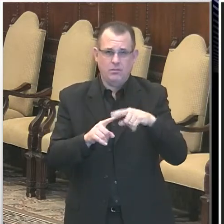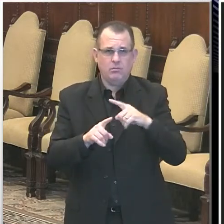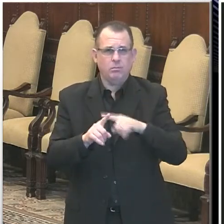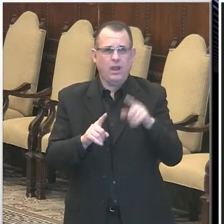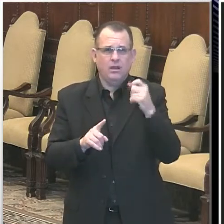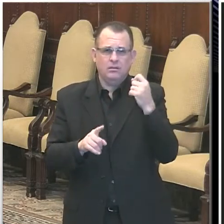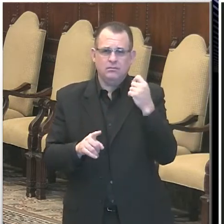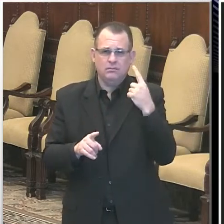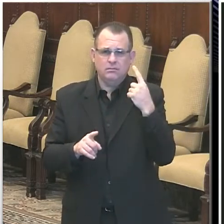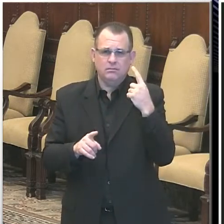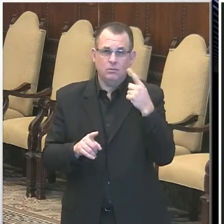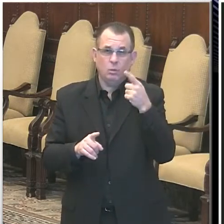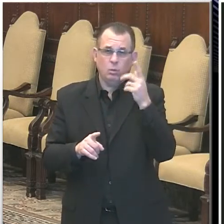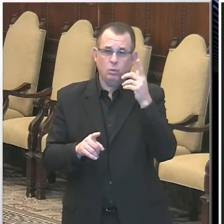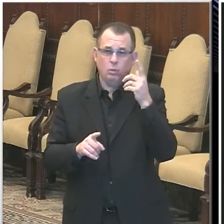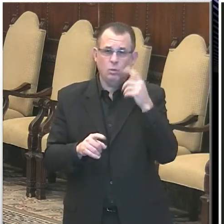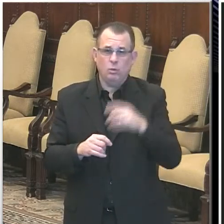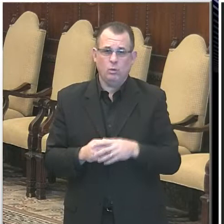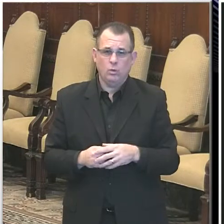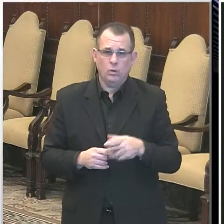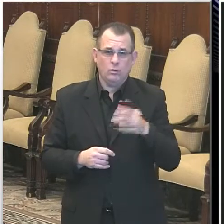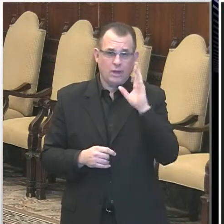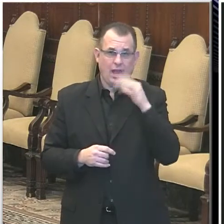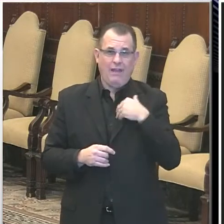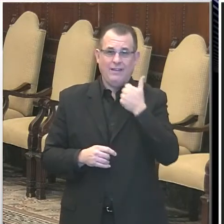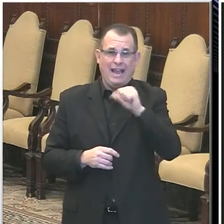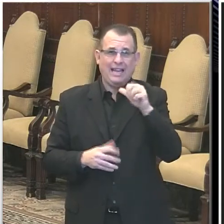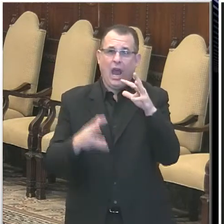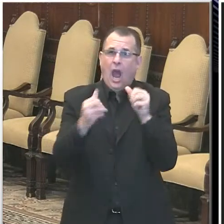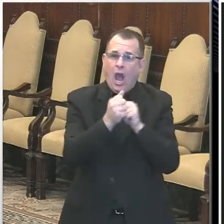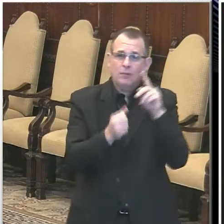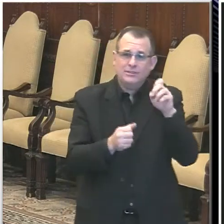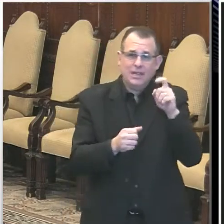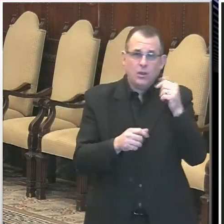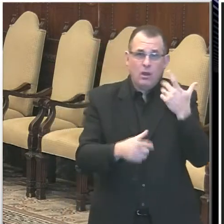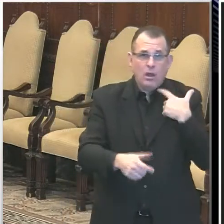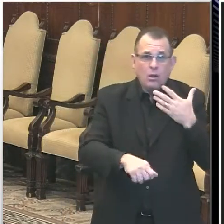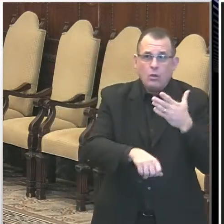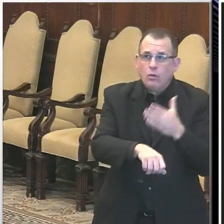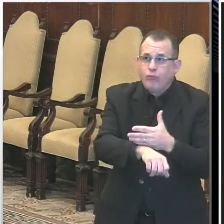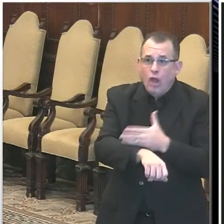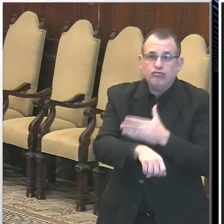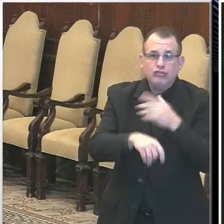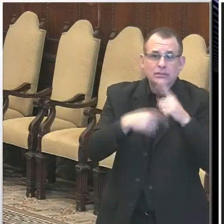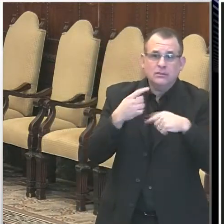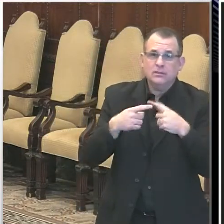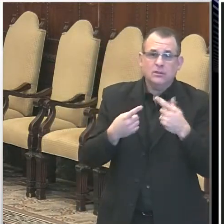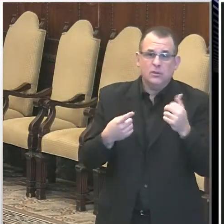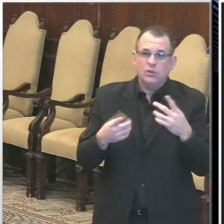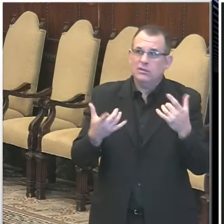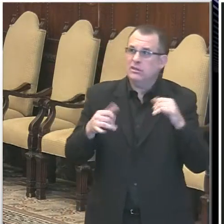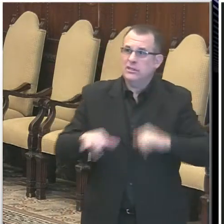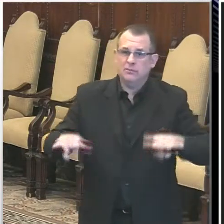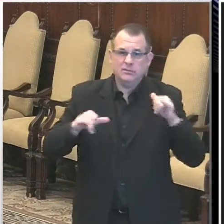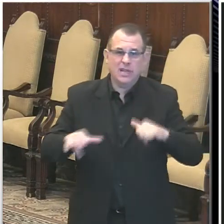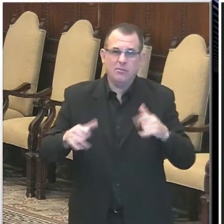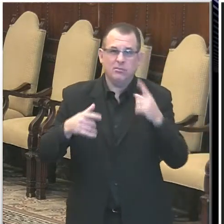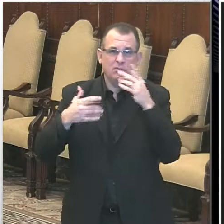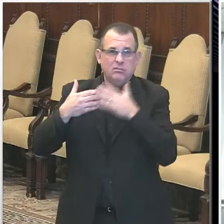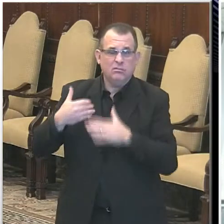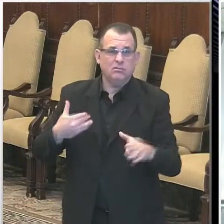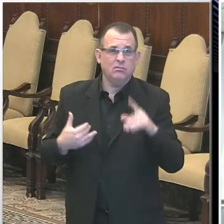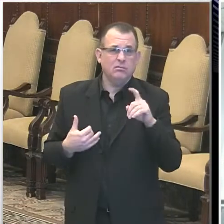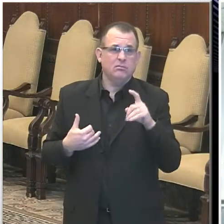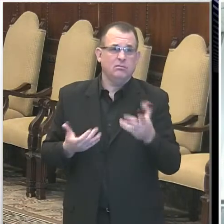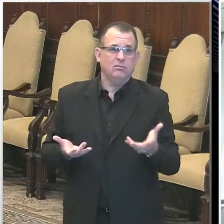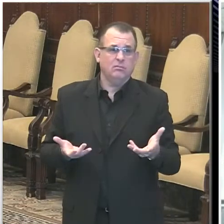get more soon? Is there any update that, progress is being made, or is it status quo that we're in line?